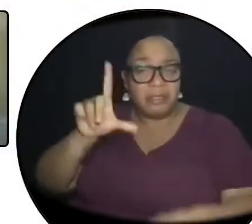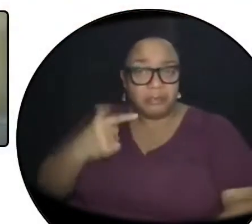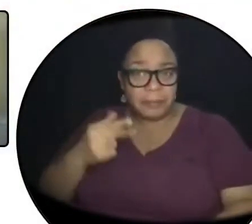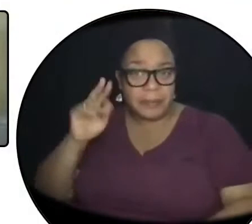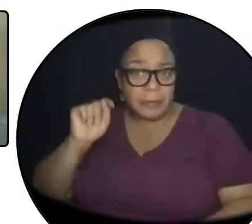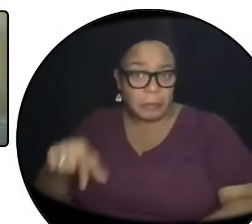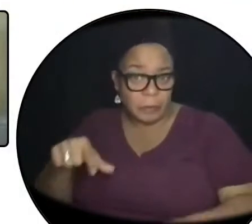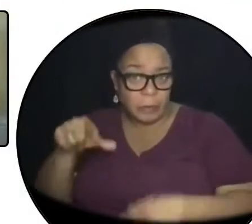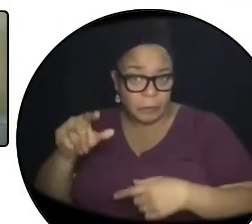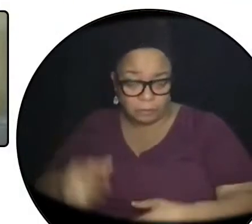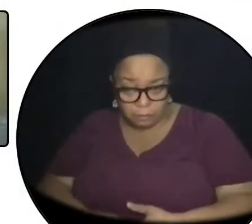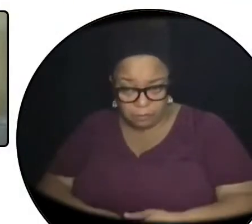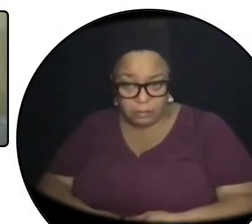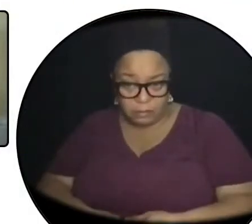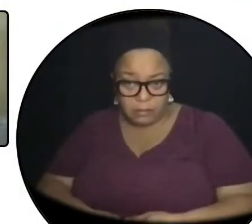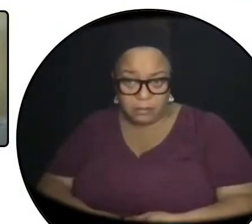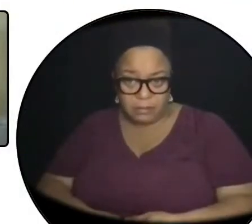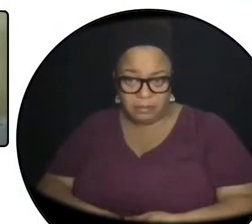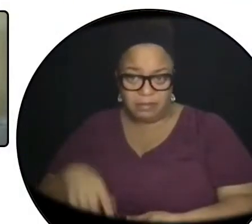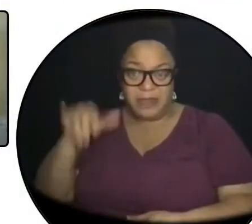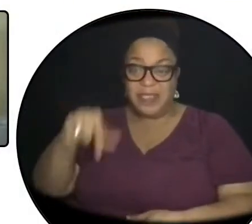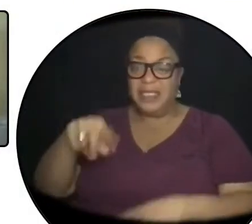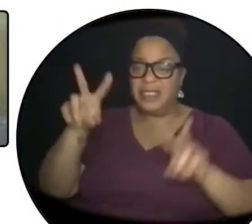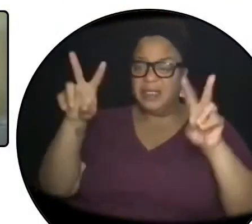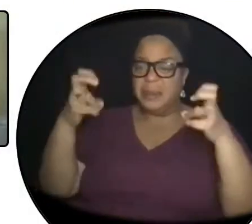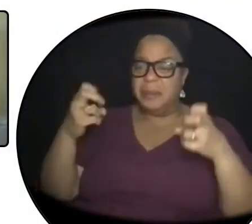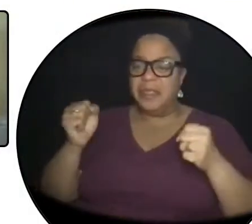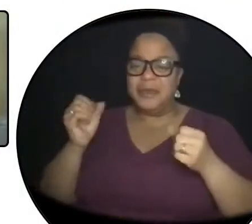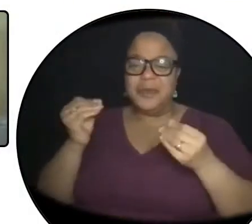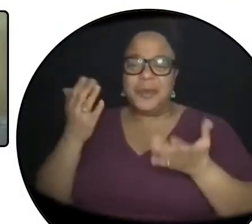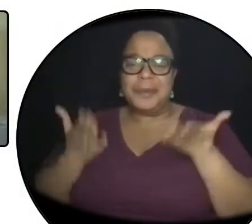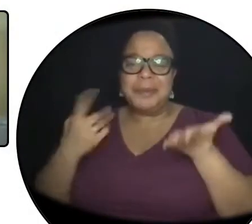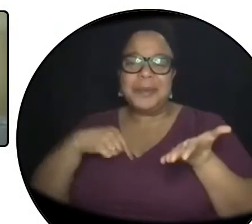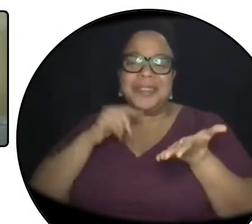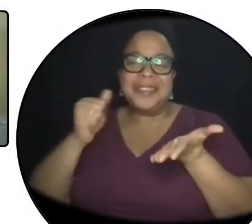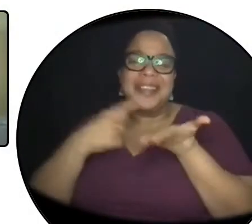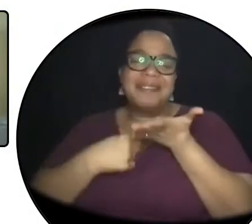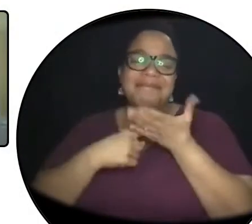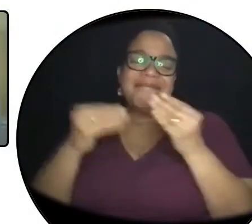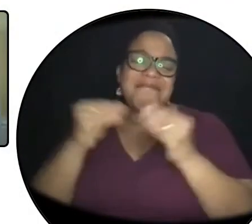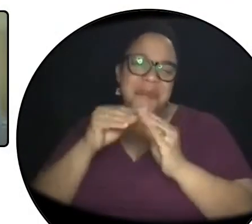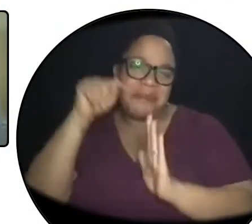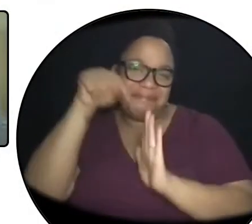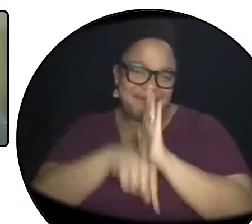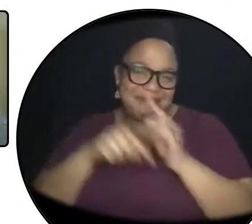Thank you so much. I appreciate that, Lorgia. Please go on. Thank you.